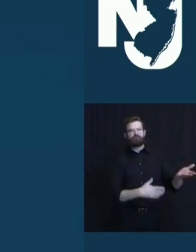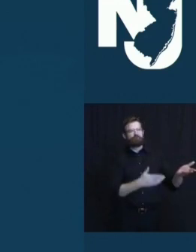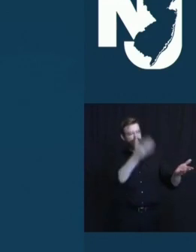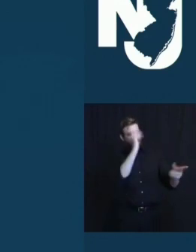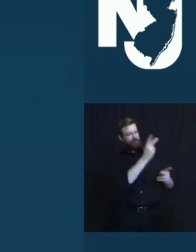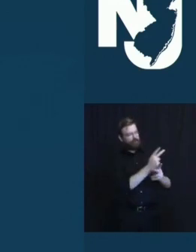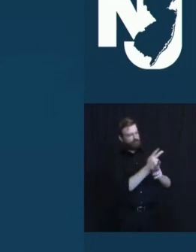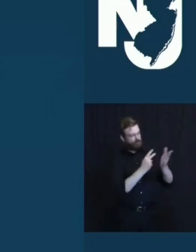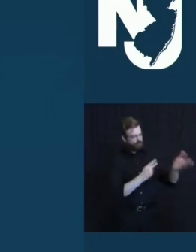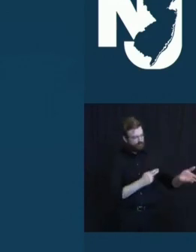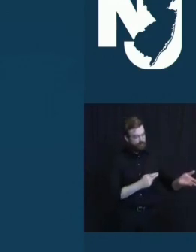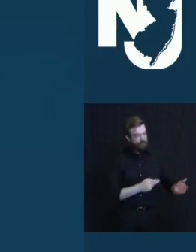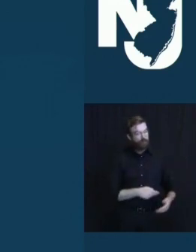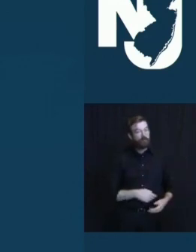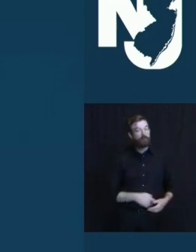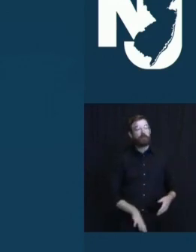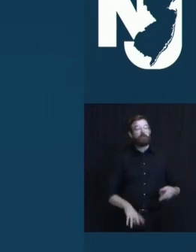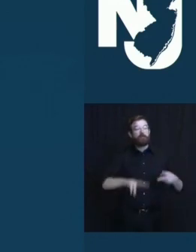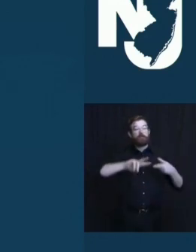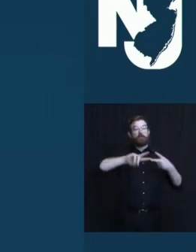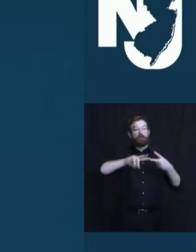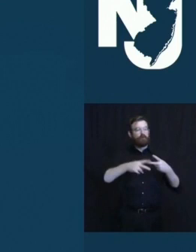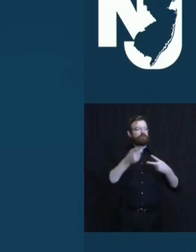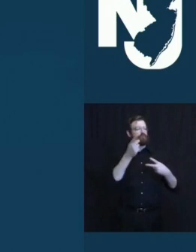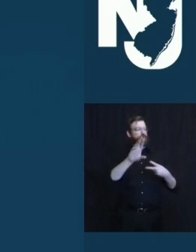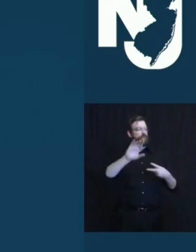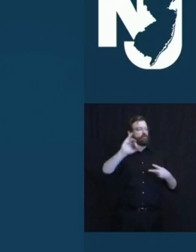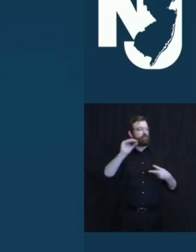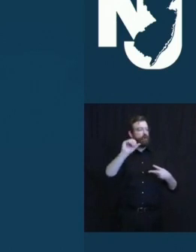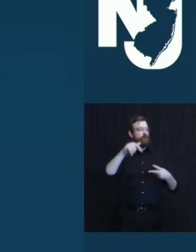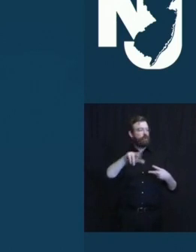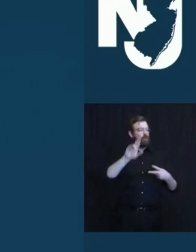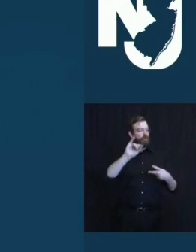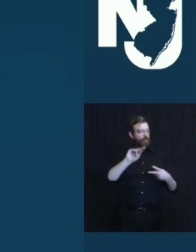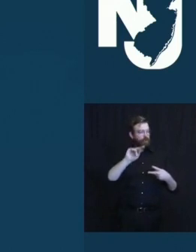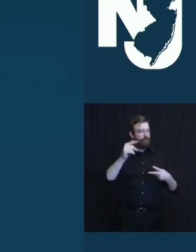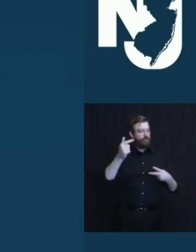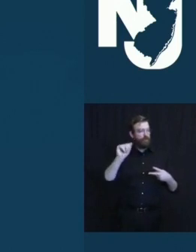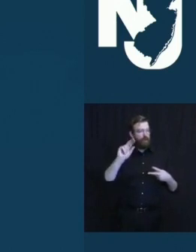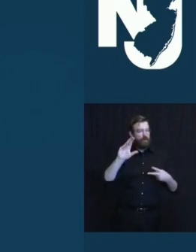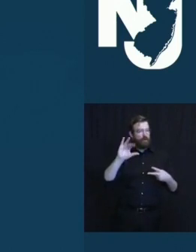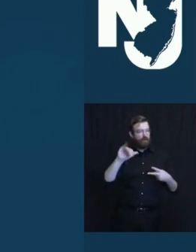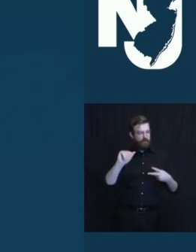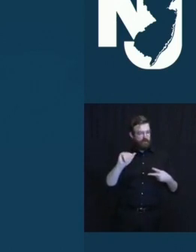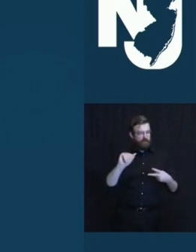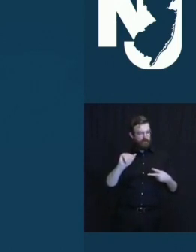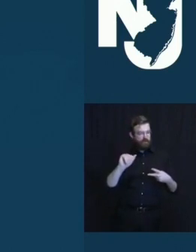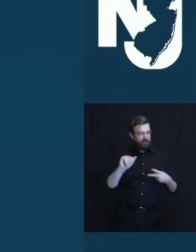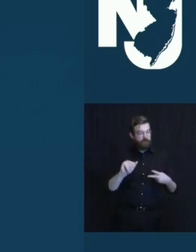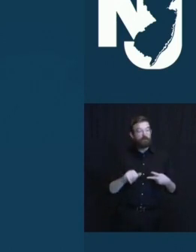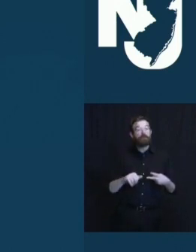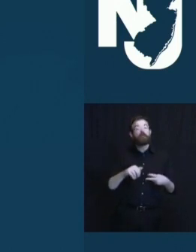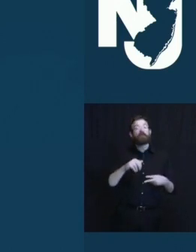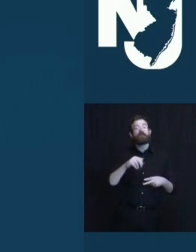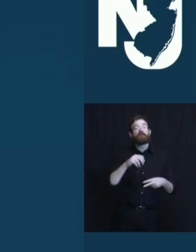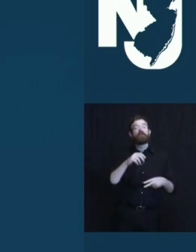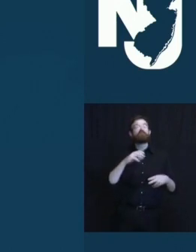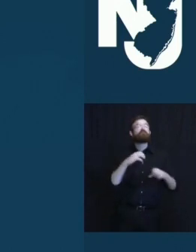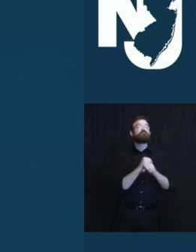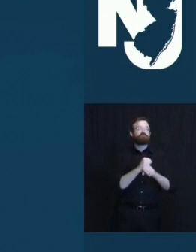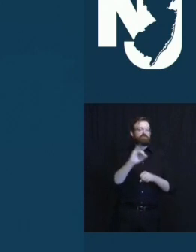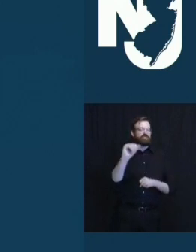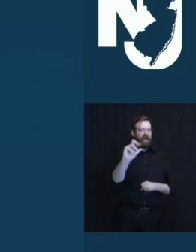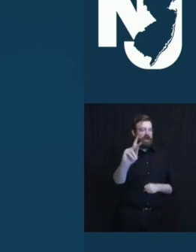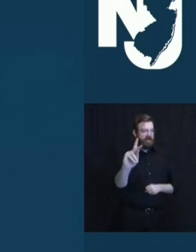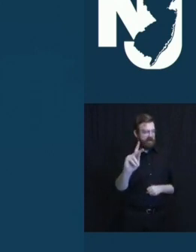Garcia. Jack was a major in the Army National Guard and a physician at Whippany Family Practice in Morris County,